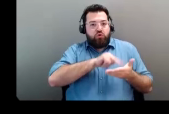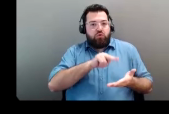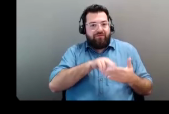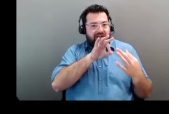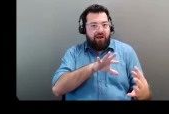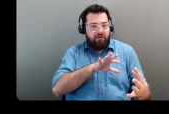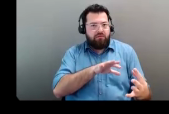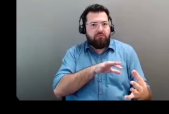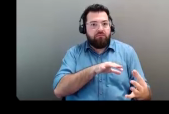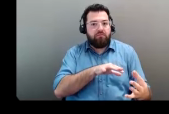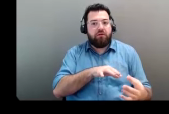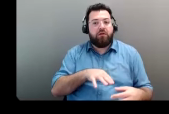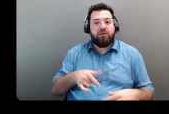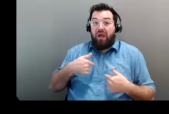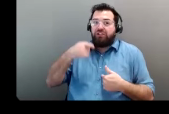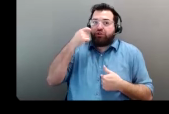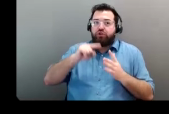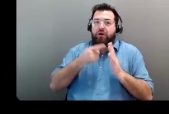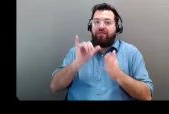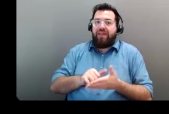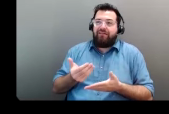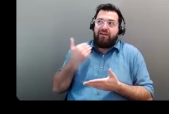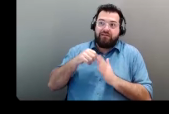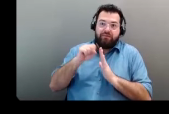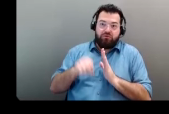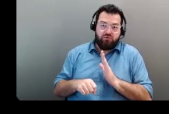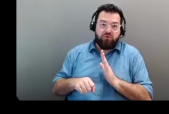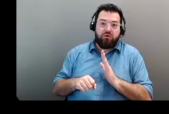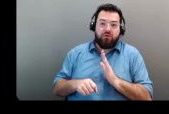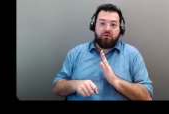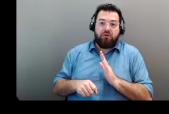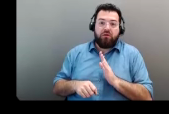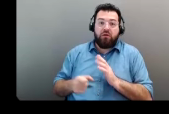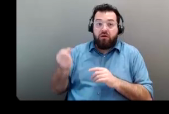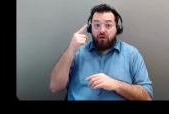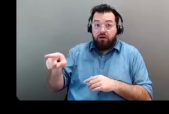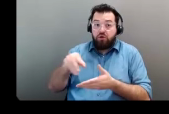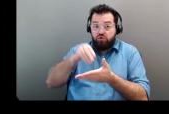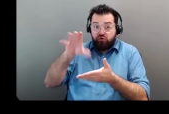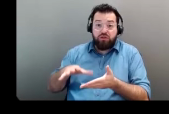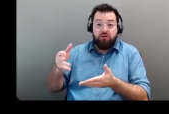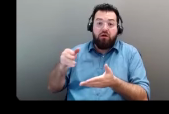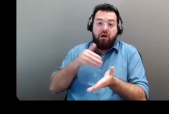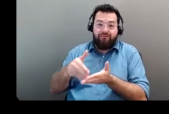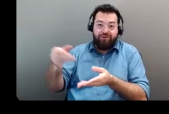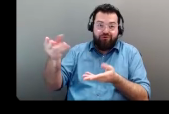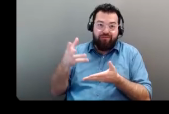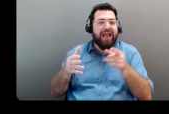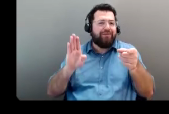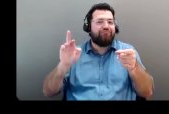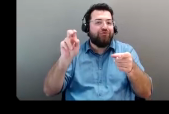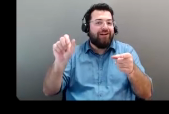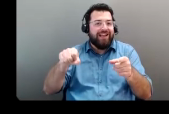I just started doing this part of it last semester, was that the students really told me, and Breanna can pipe up here